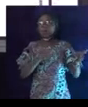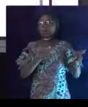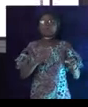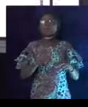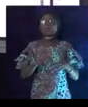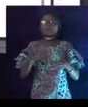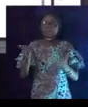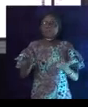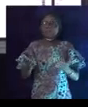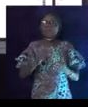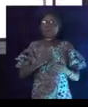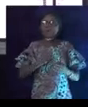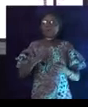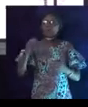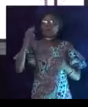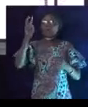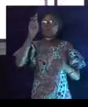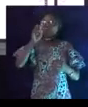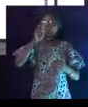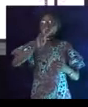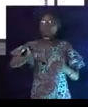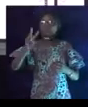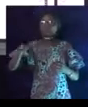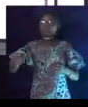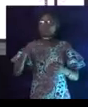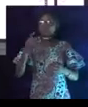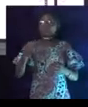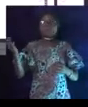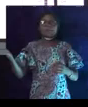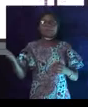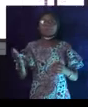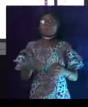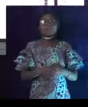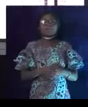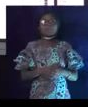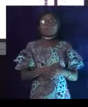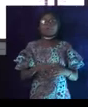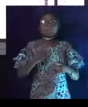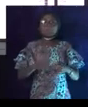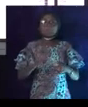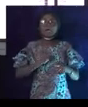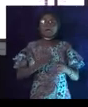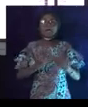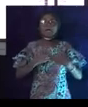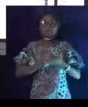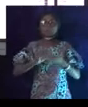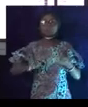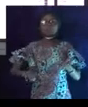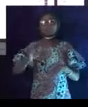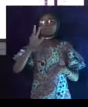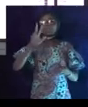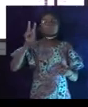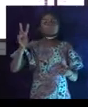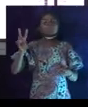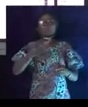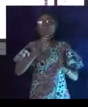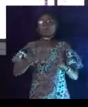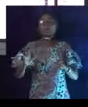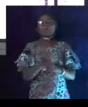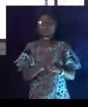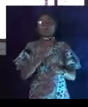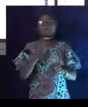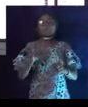change 122 degrees Fahrenheit. So I'm just going to multiply both sides by 122, much like we did in our last lesson. But I will not waste your